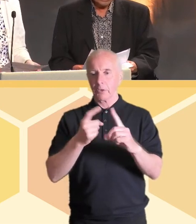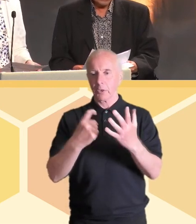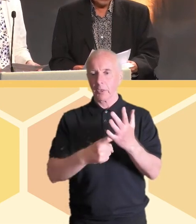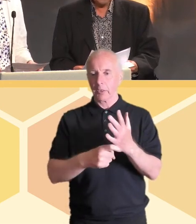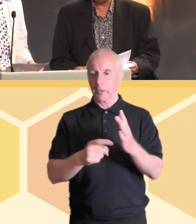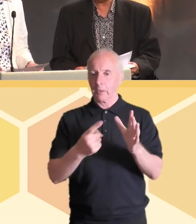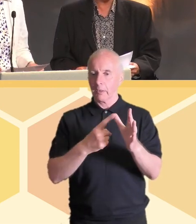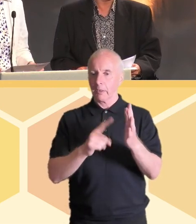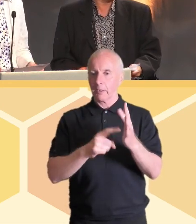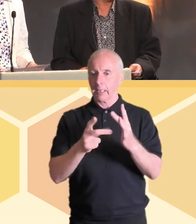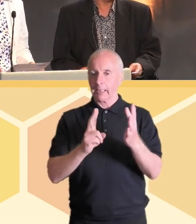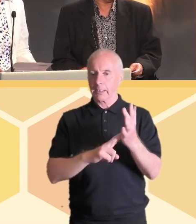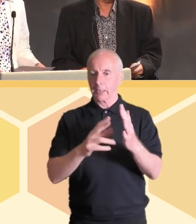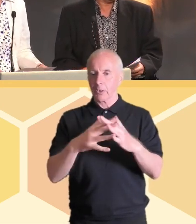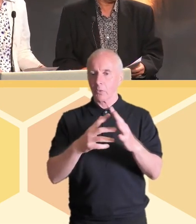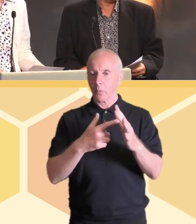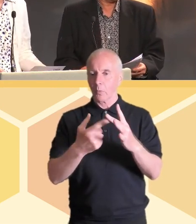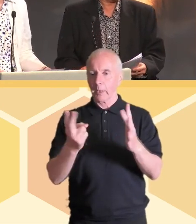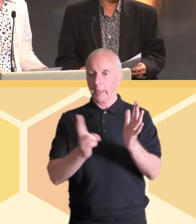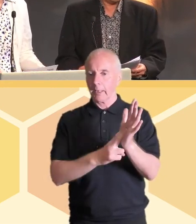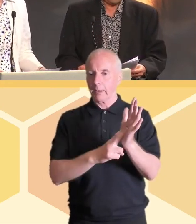Miss Alison Wayne.